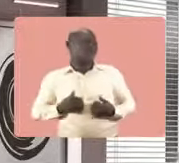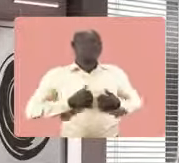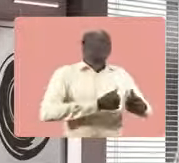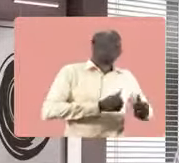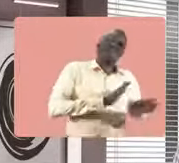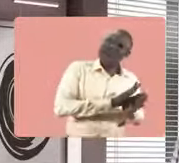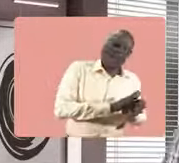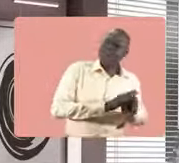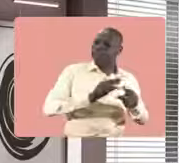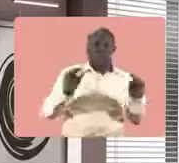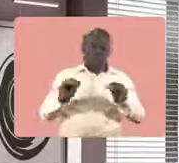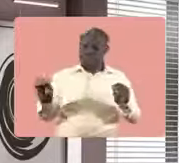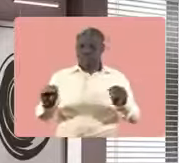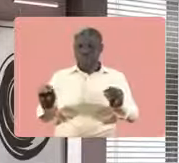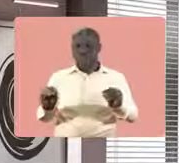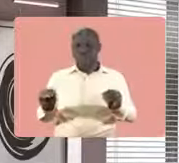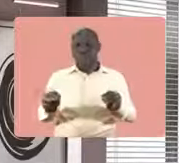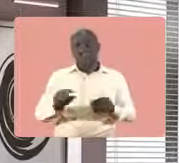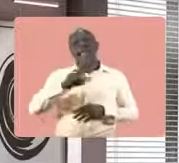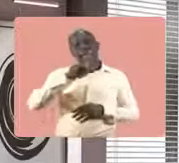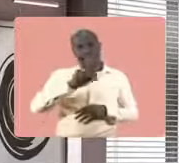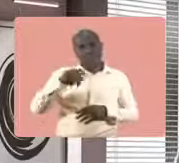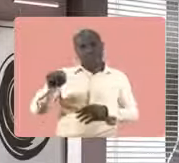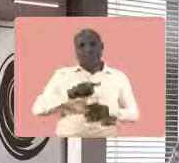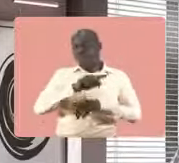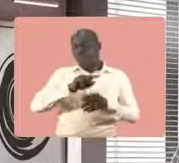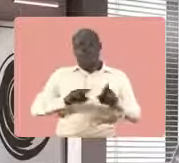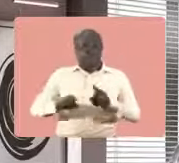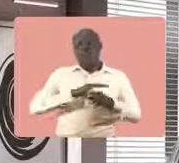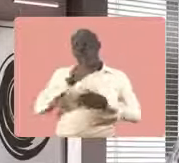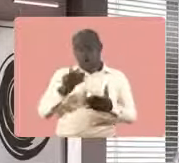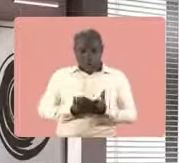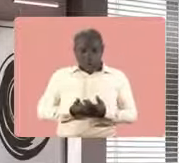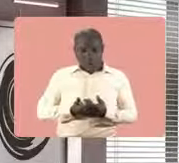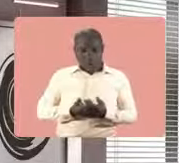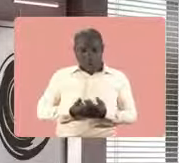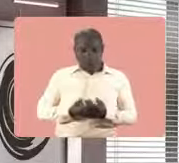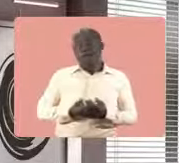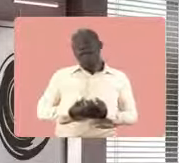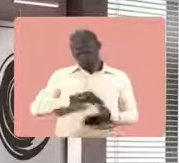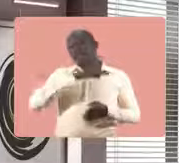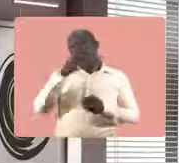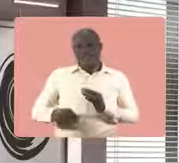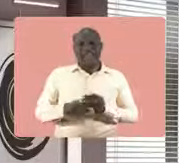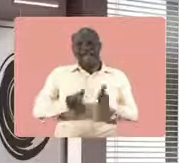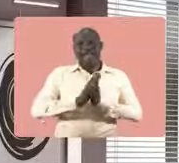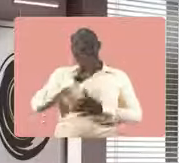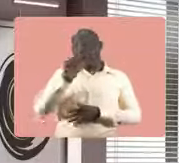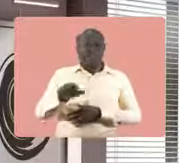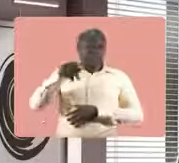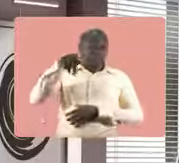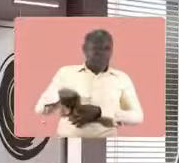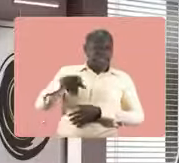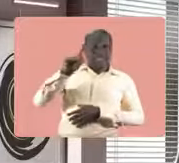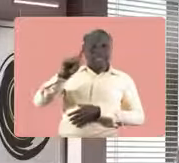Ediba. MPP, yes, I and the power in the engine are a real. But Mr. Question, FRPDS,